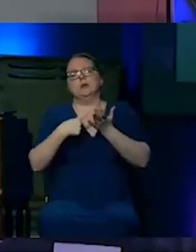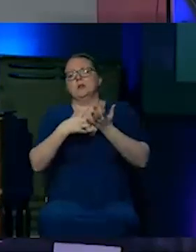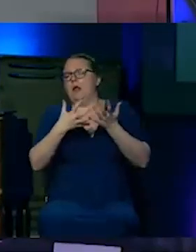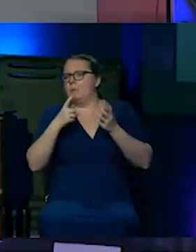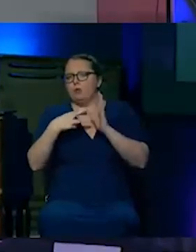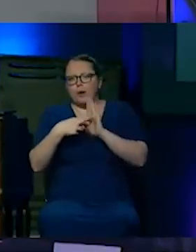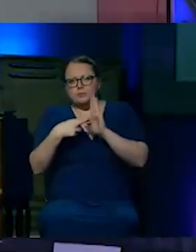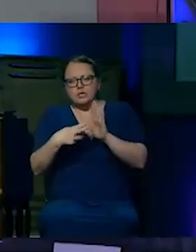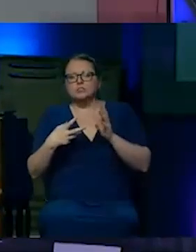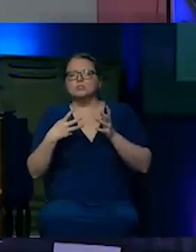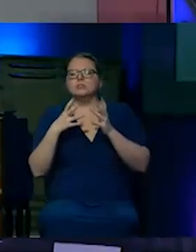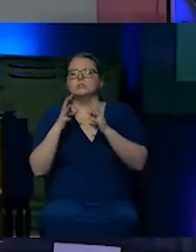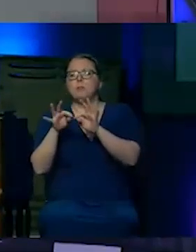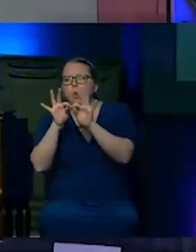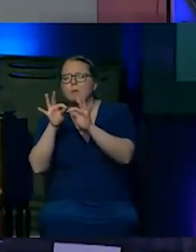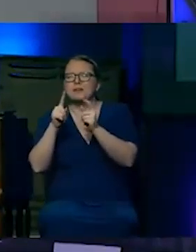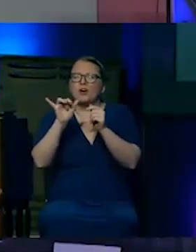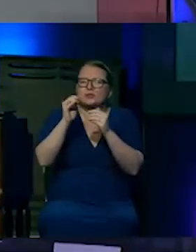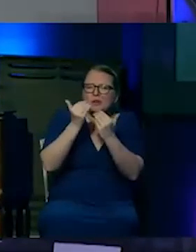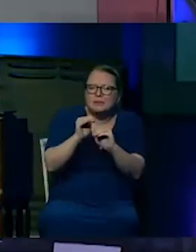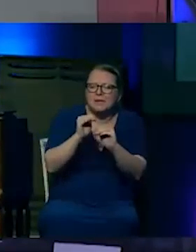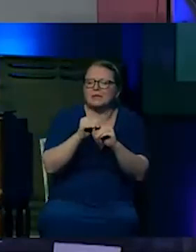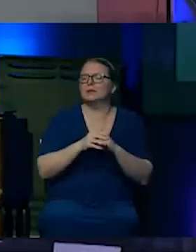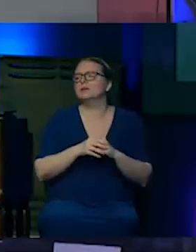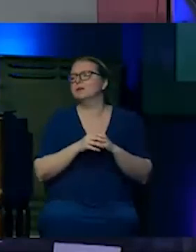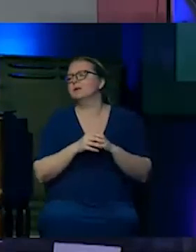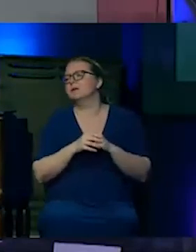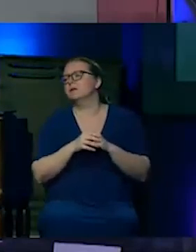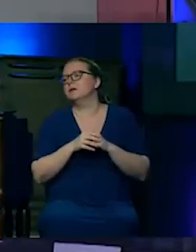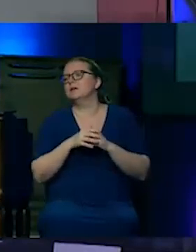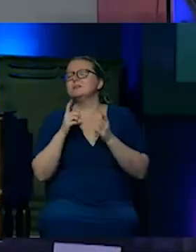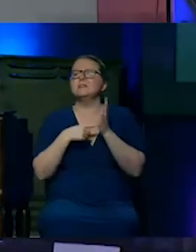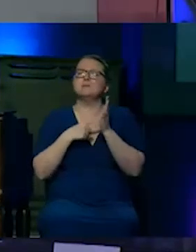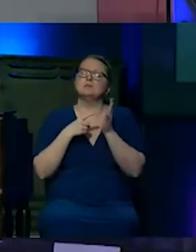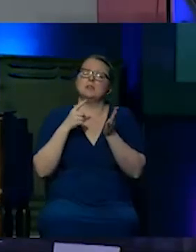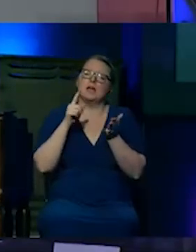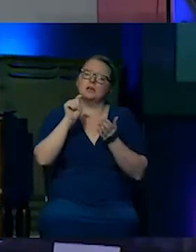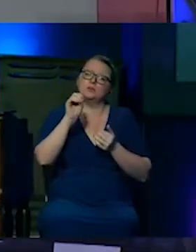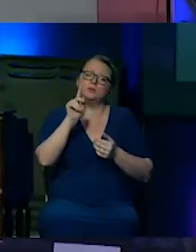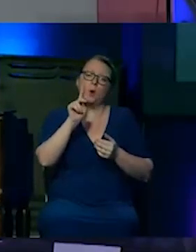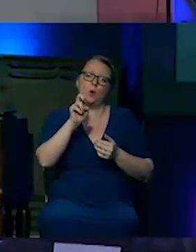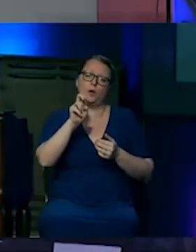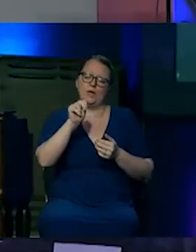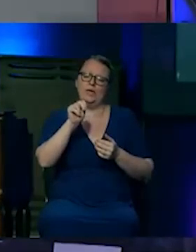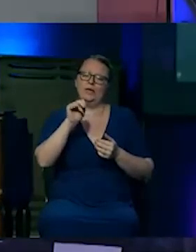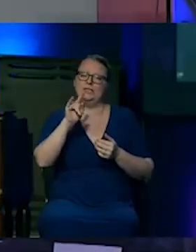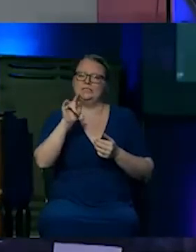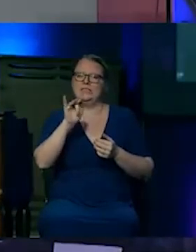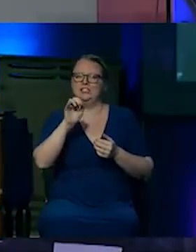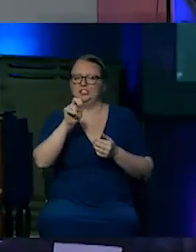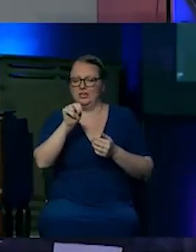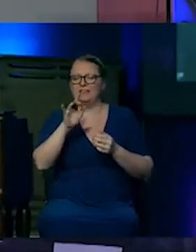is important, but there's a limit to that. Right, and sometimes there's essentialization or even tokenization that can happen, and that's actually different